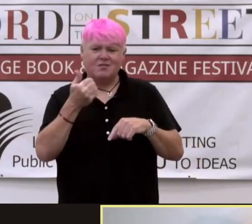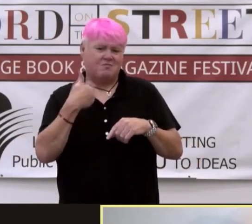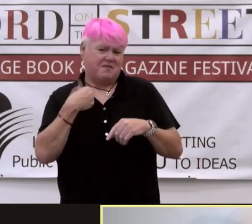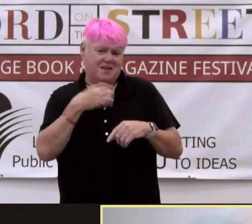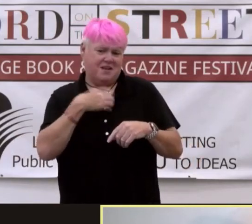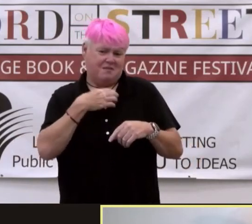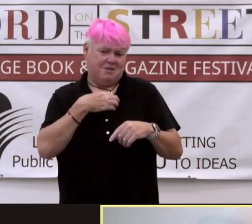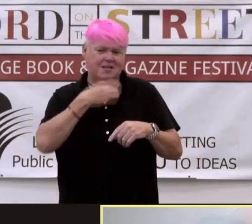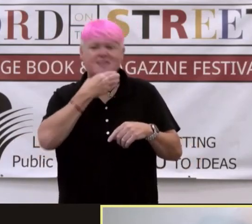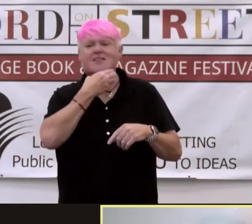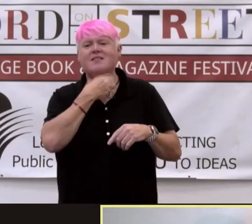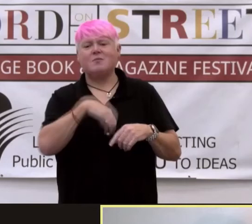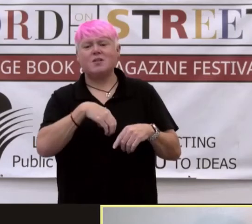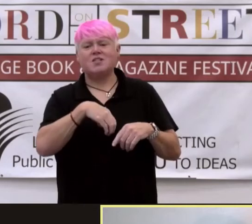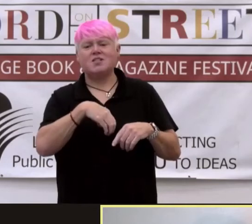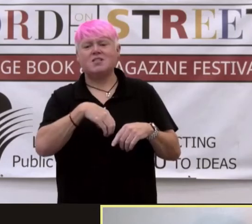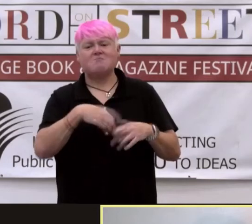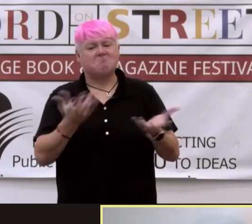in that department.